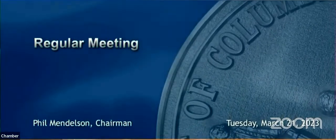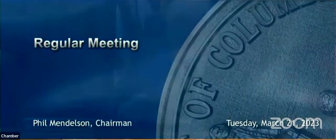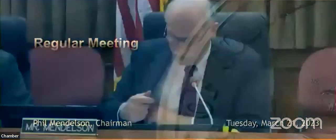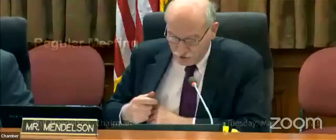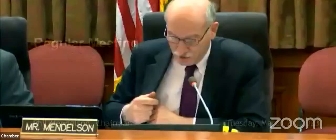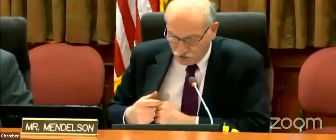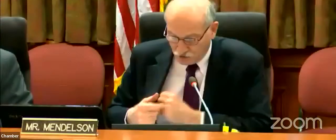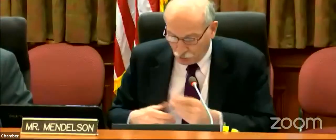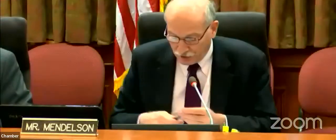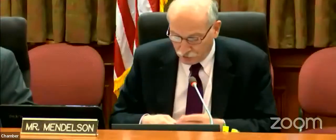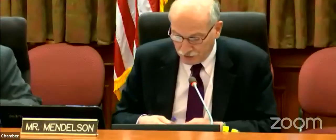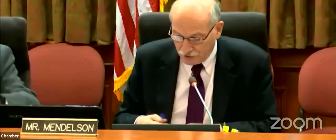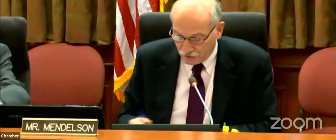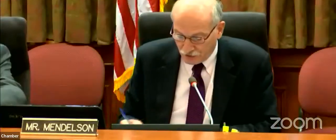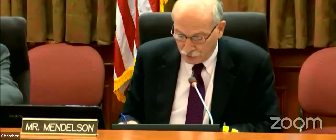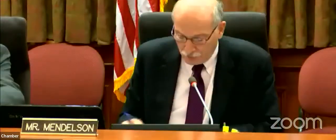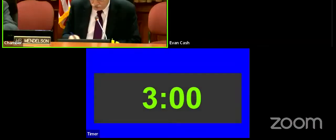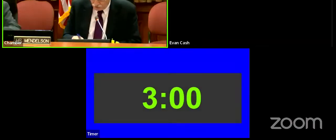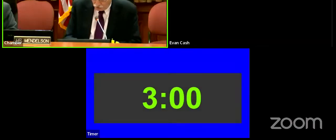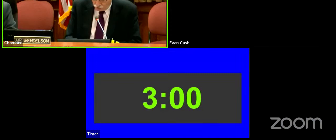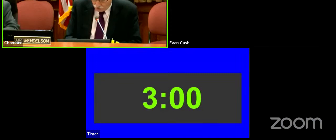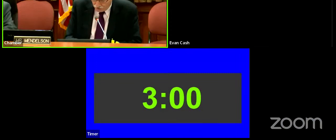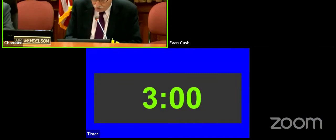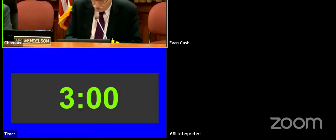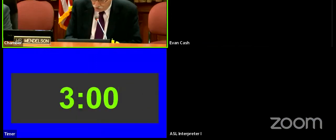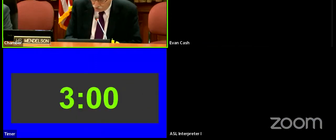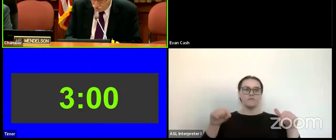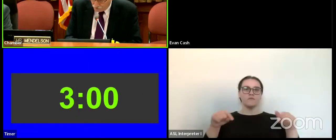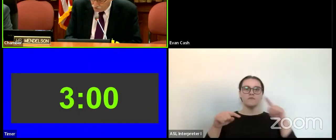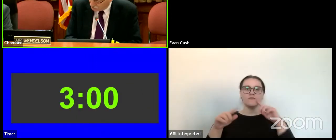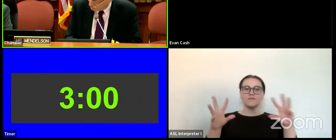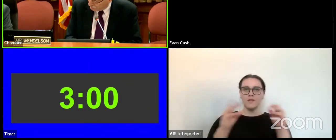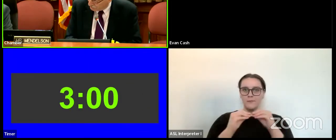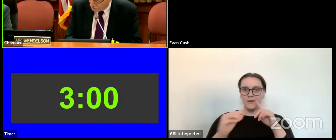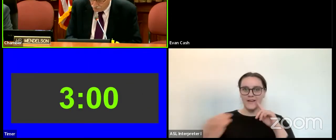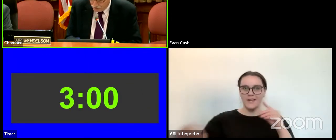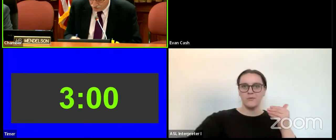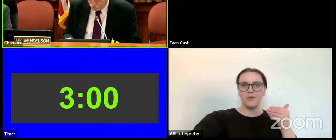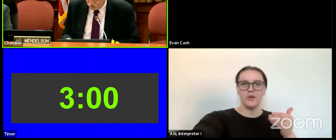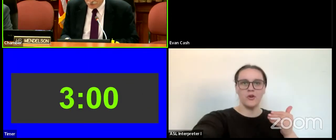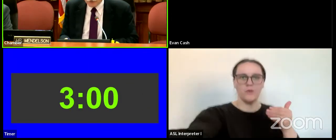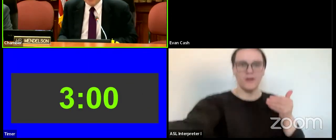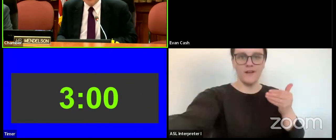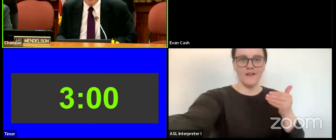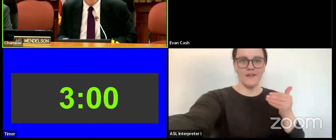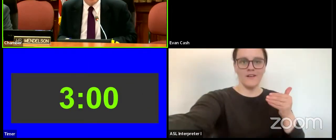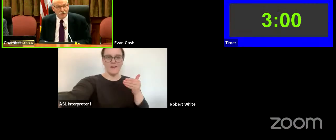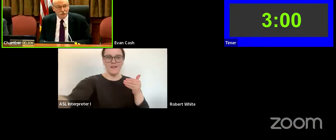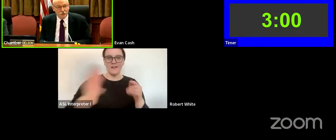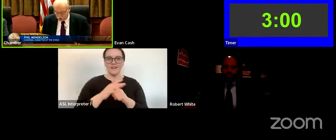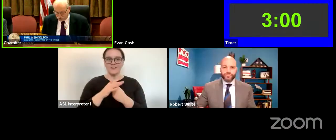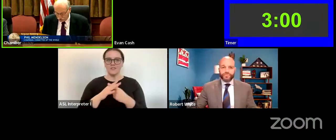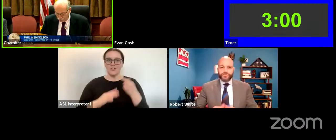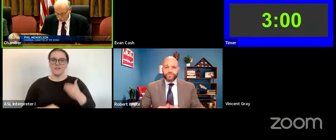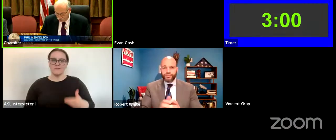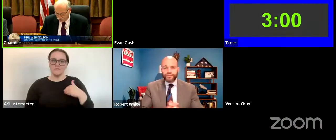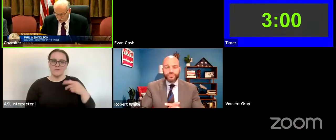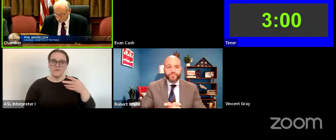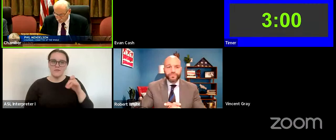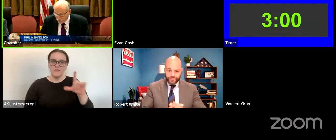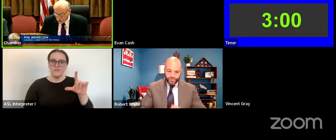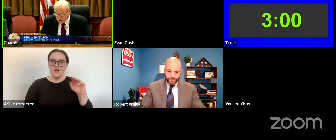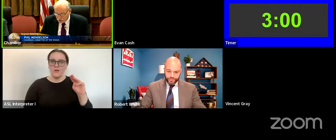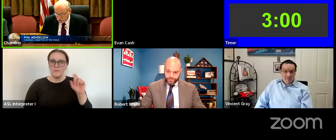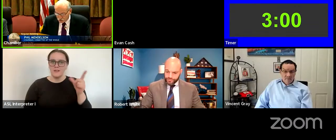I'm calling to order this meeting. This is a regular meeting of the Committee of the Whole of the Council of the District of Columbia. I am Phil Mendelson, Chairman of the Council and Chair of the Committee of the